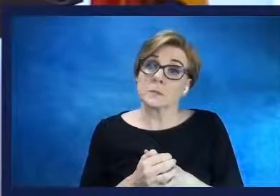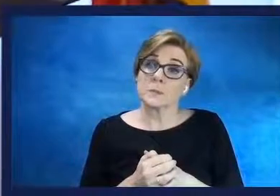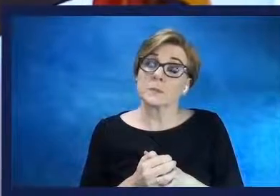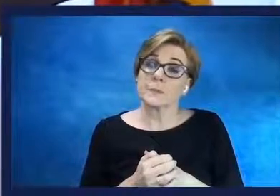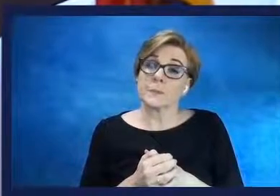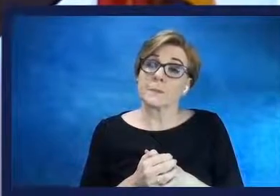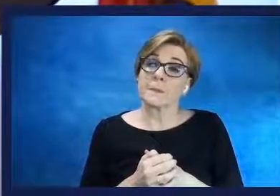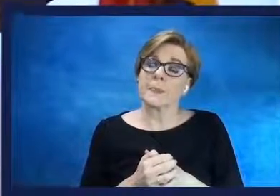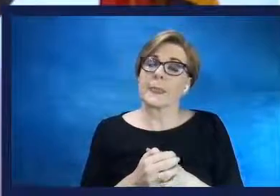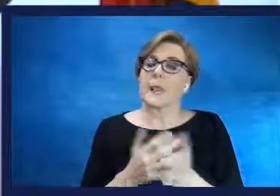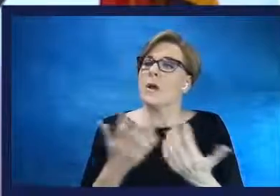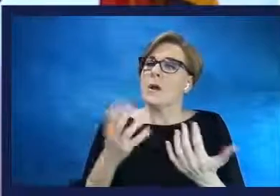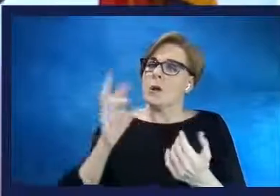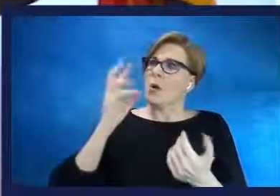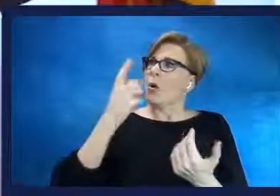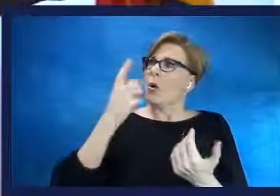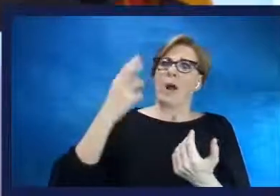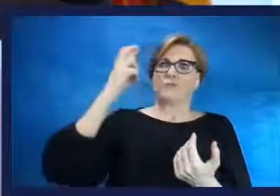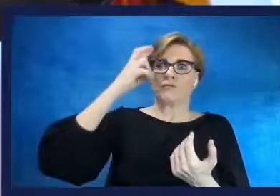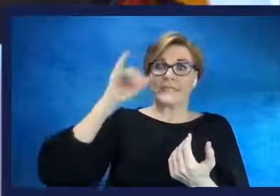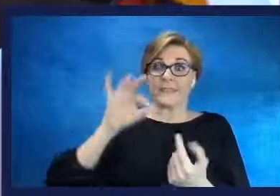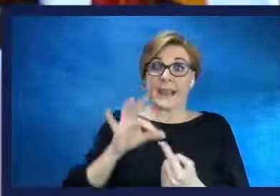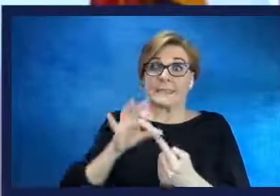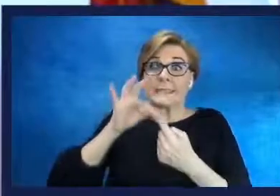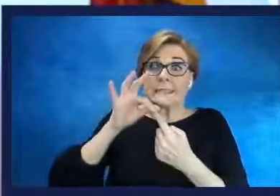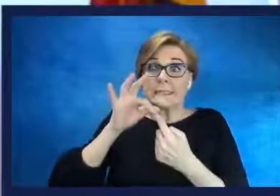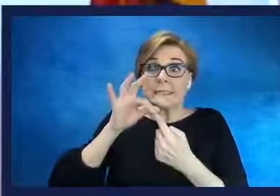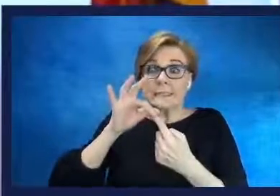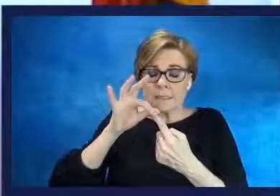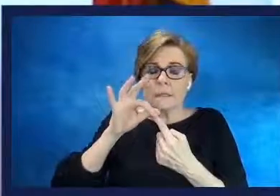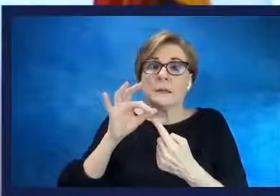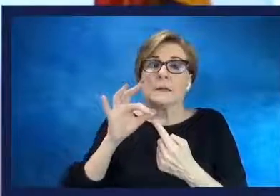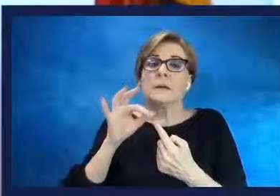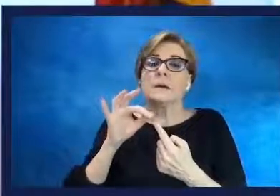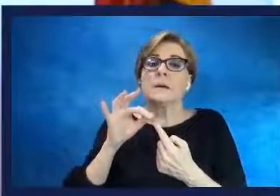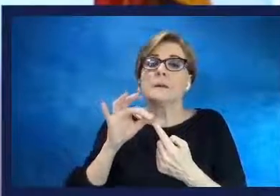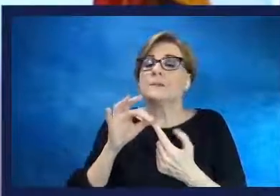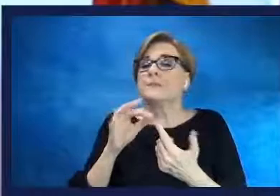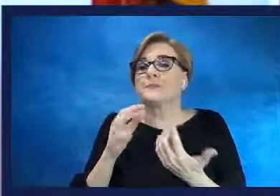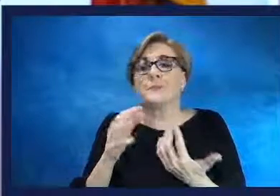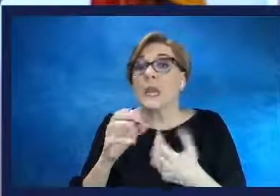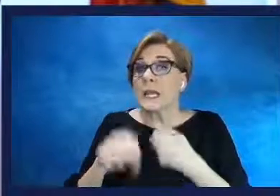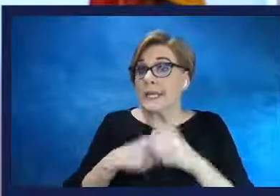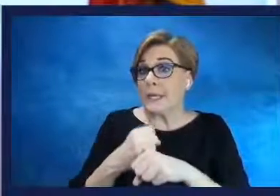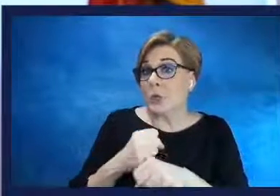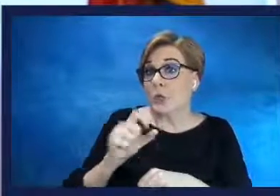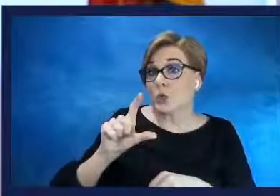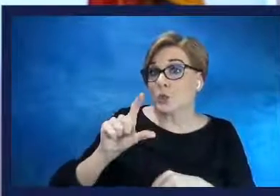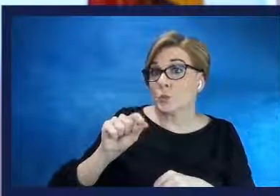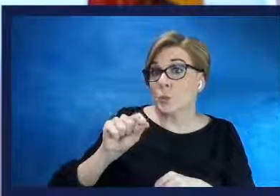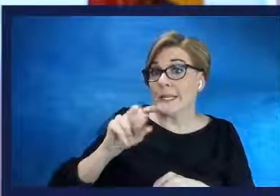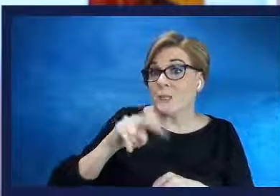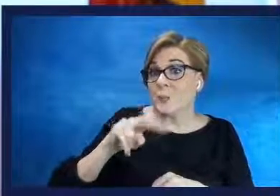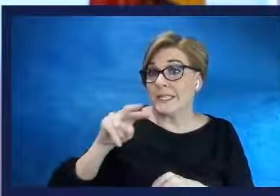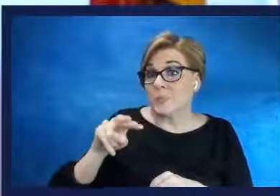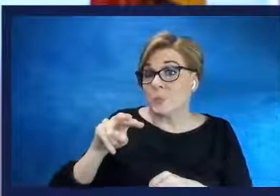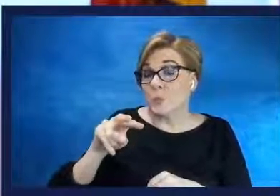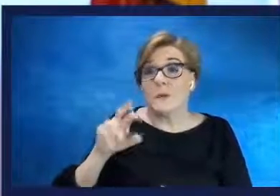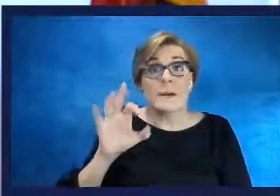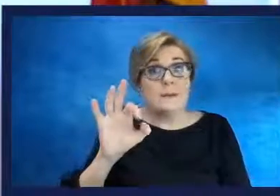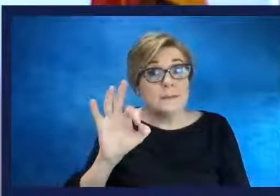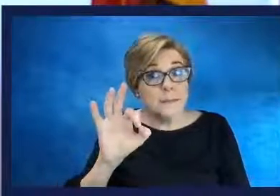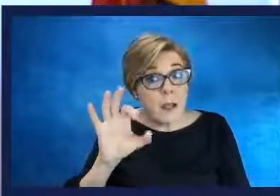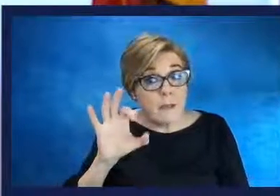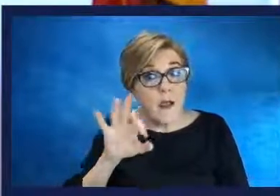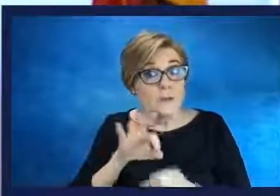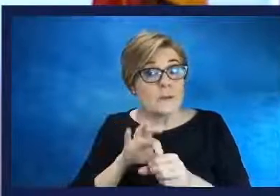special about that, on top of the fact that, as an example, 2022, we had over 900 voters utilize a process by